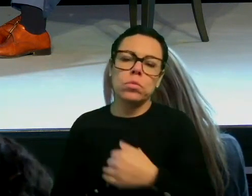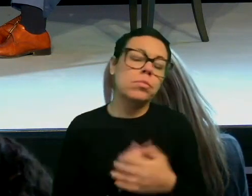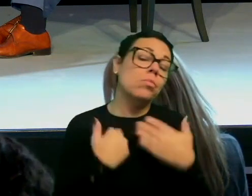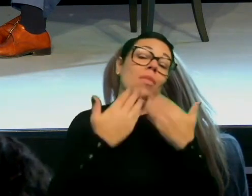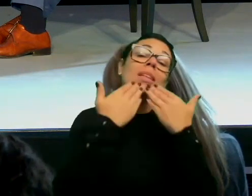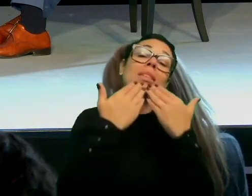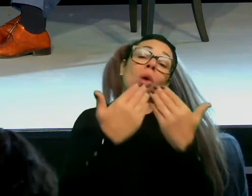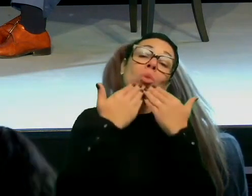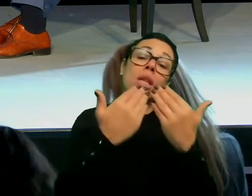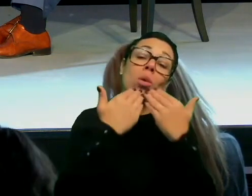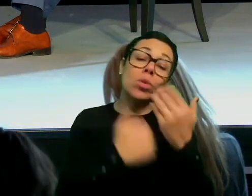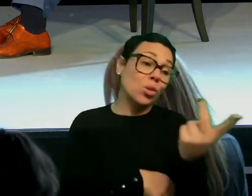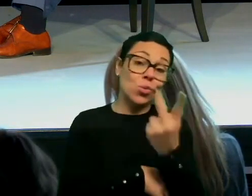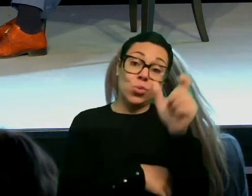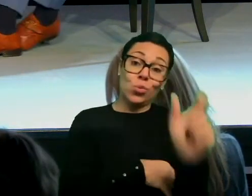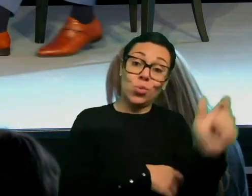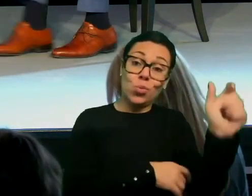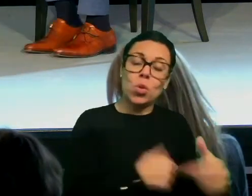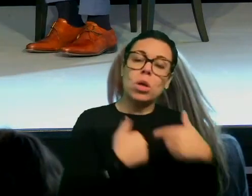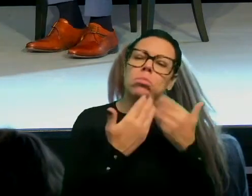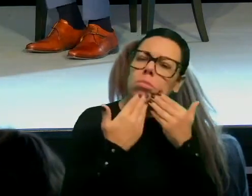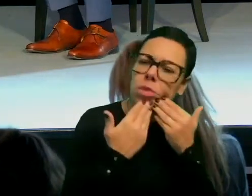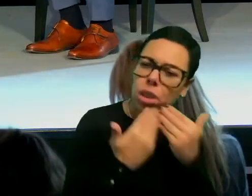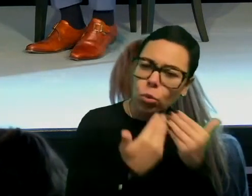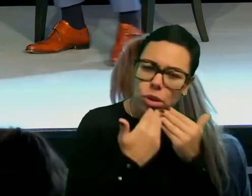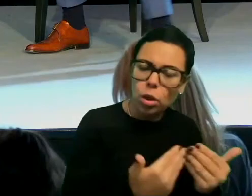process do the utmost best to get this done. Thank you so much.